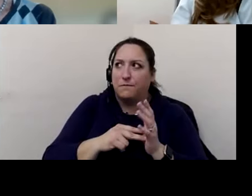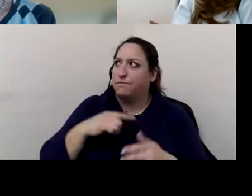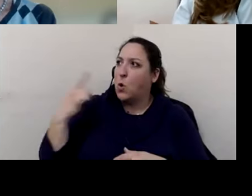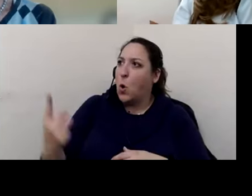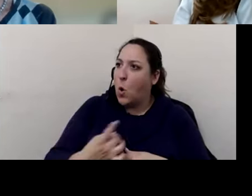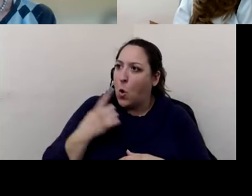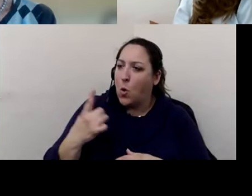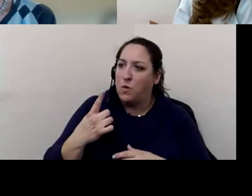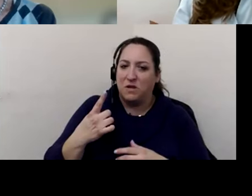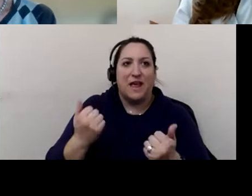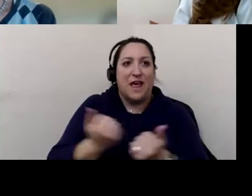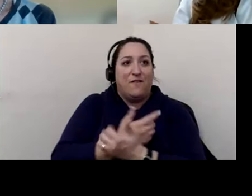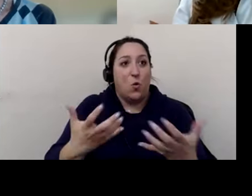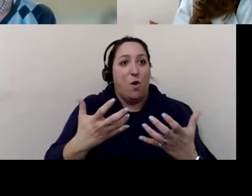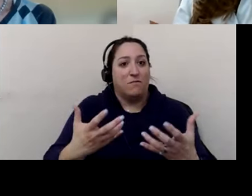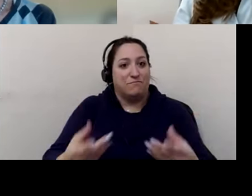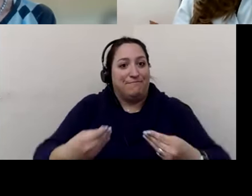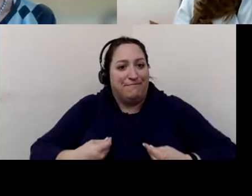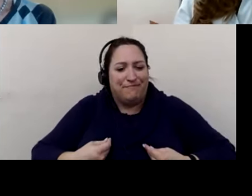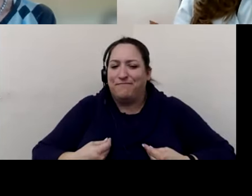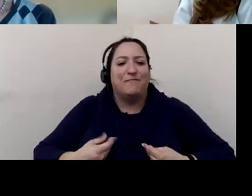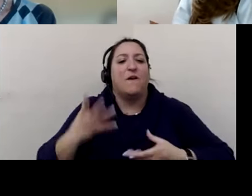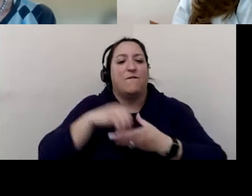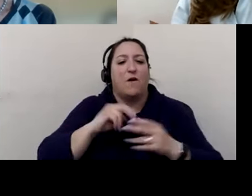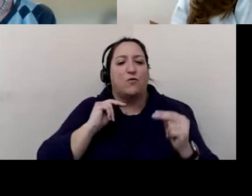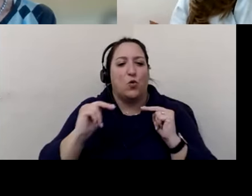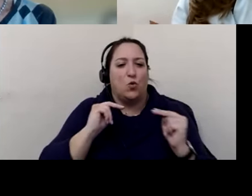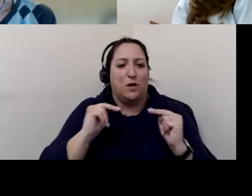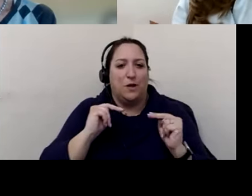gotten what we want. It also involves negotiation.